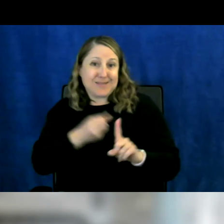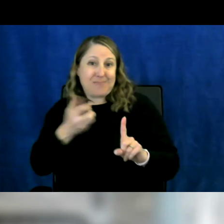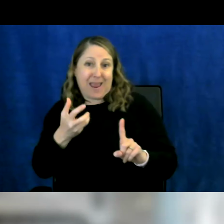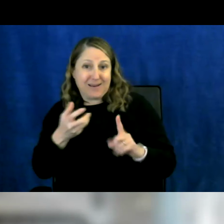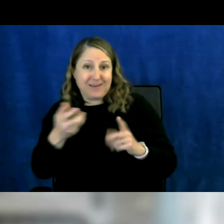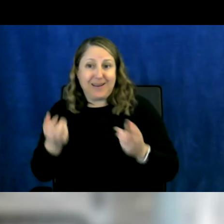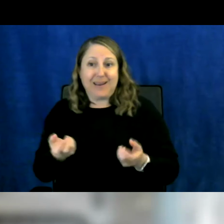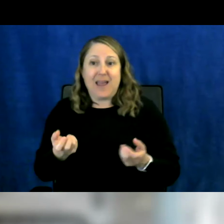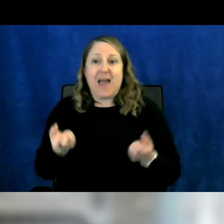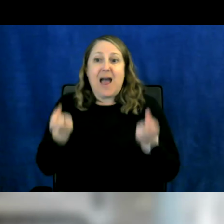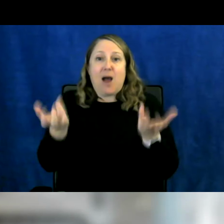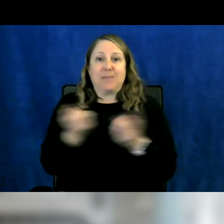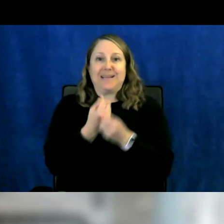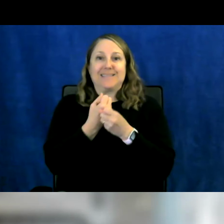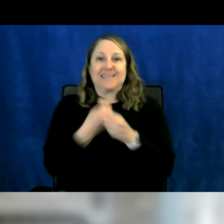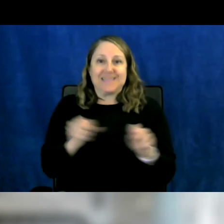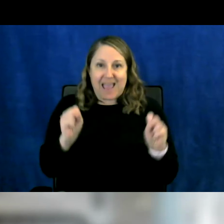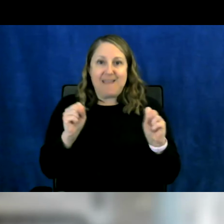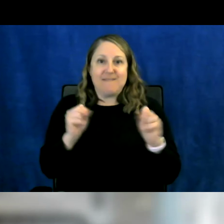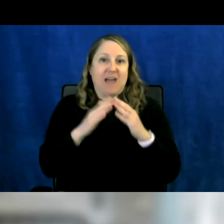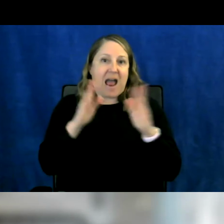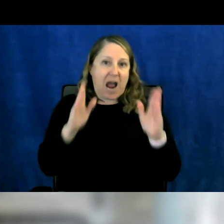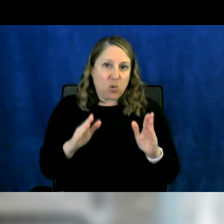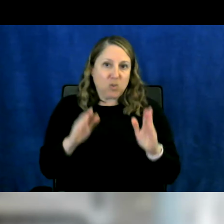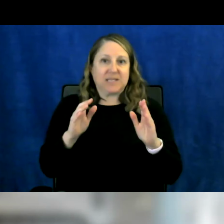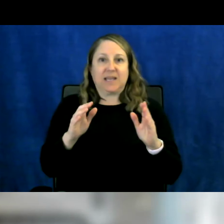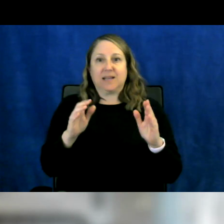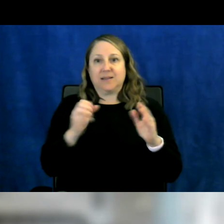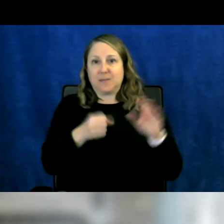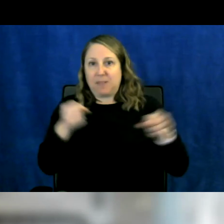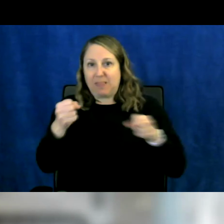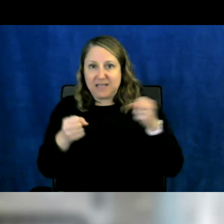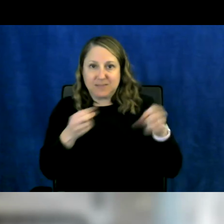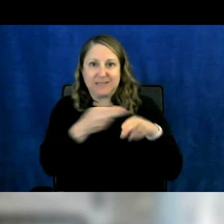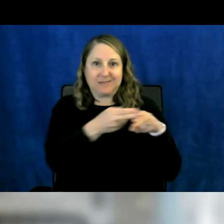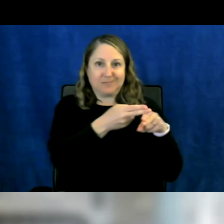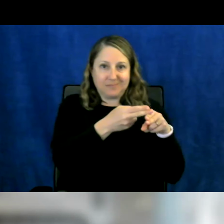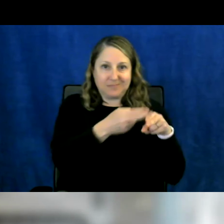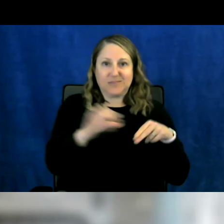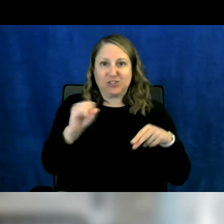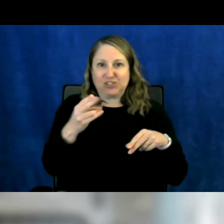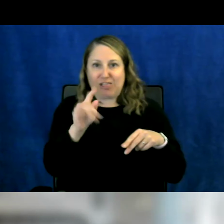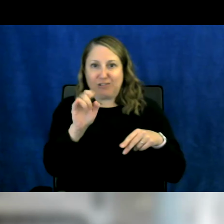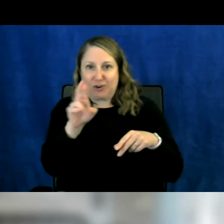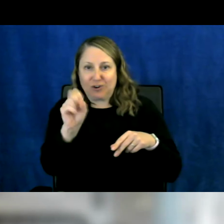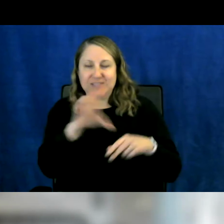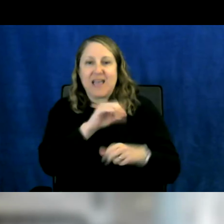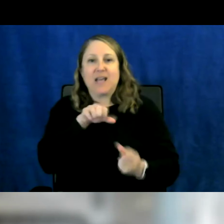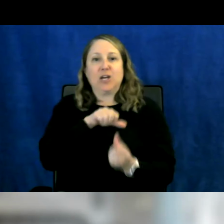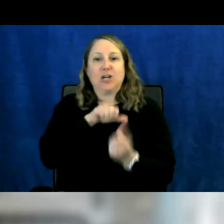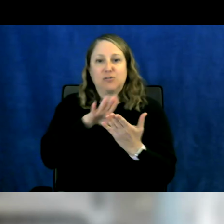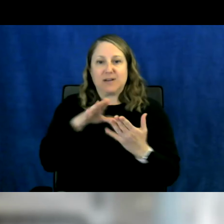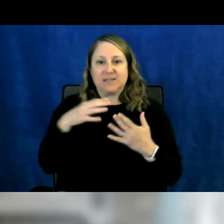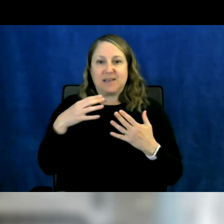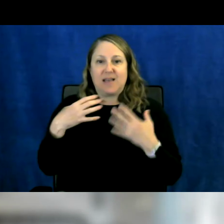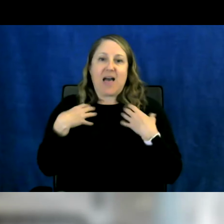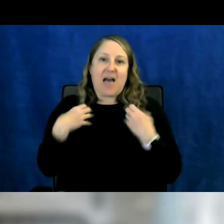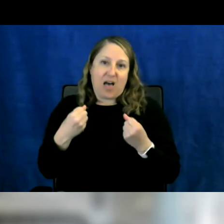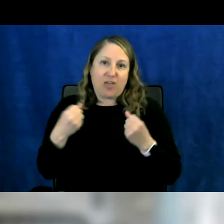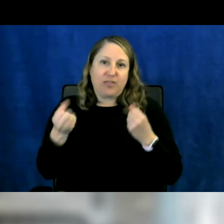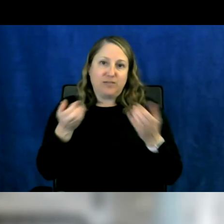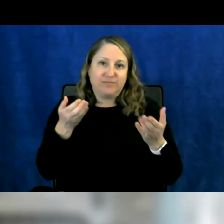safe, housing placement-focused sheltering and interim housing models, and addressing health and services needs of people